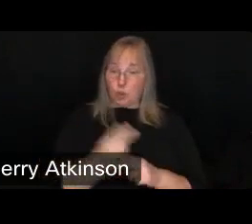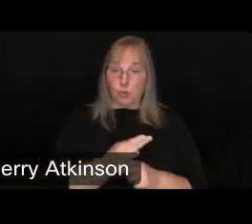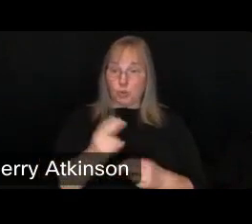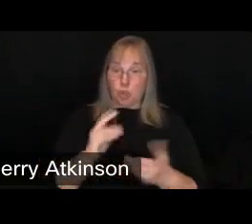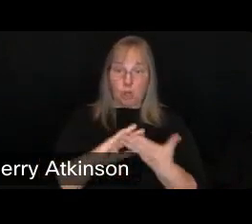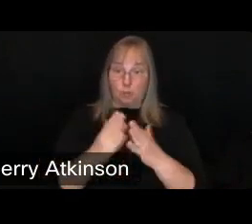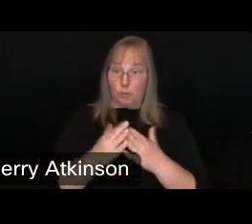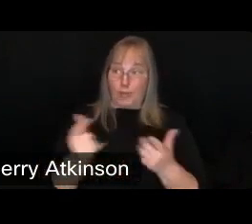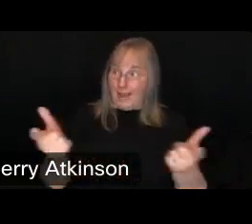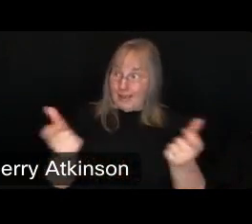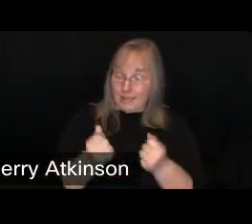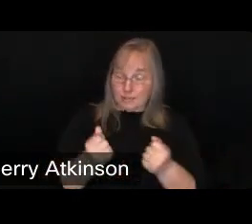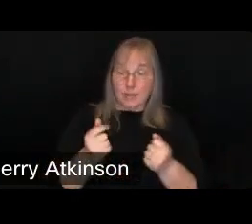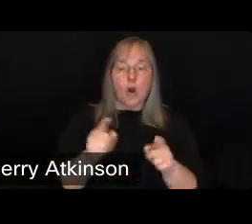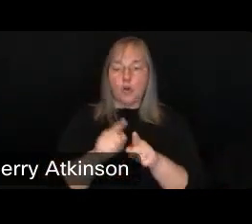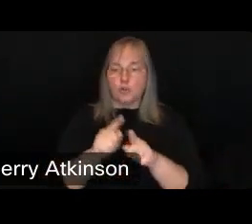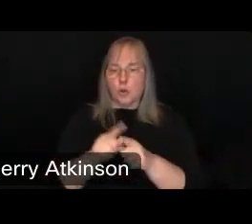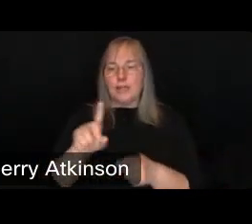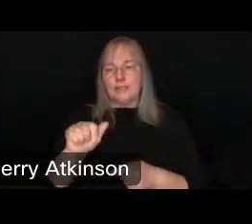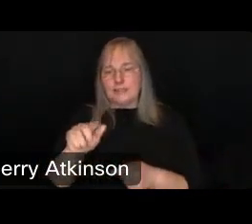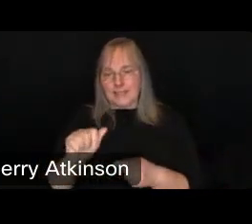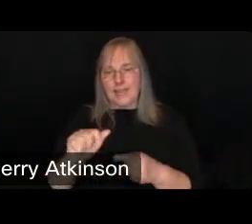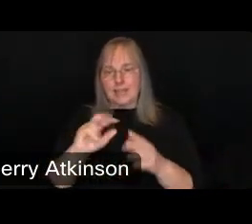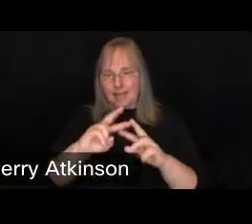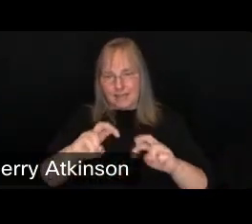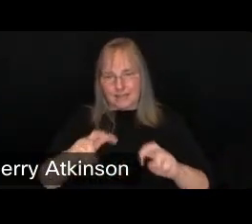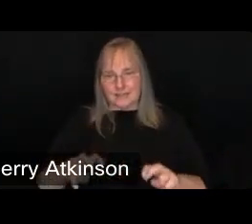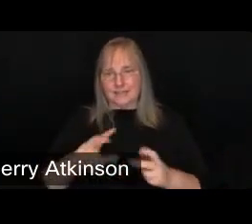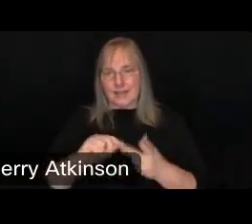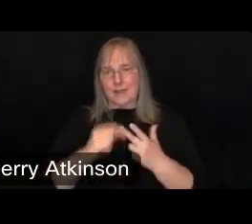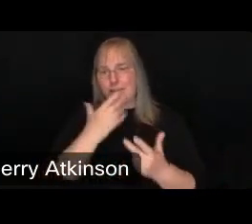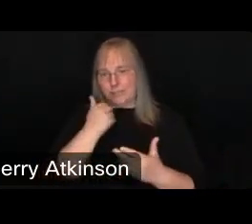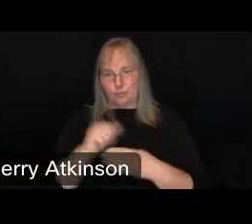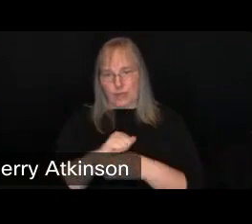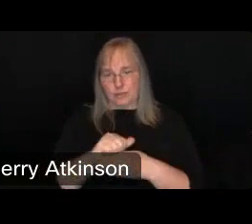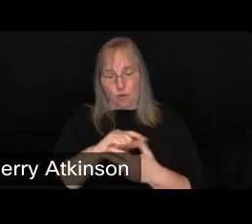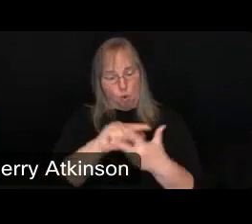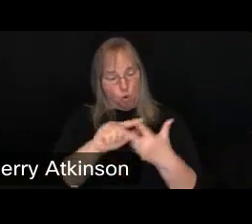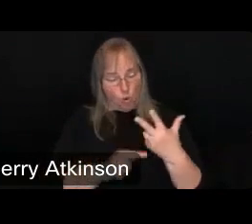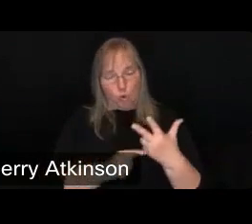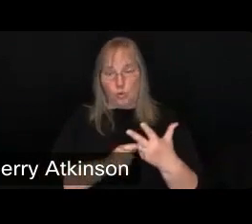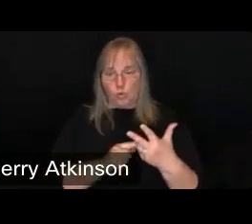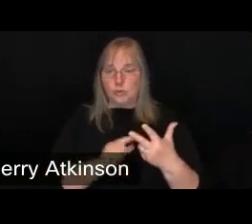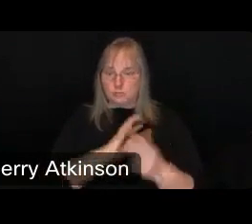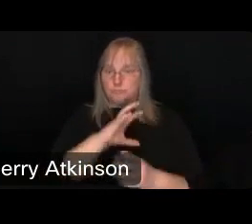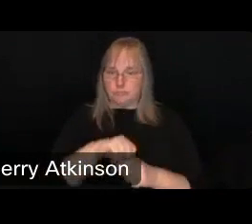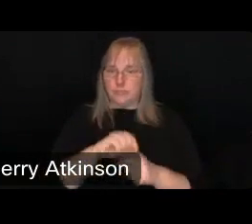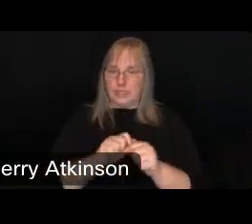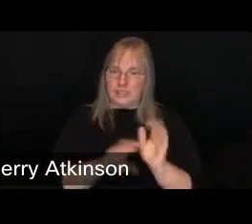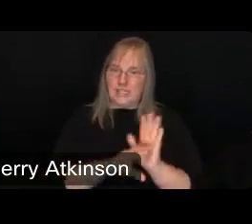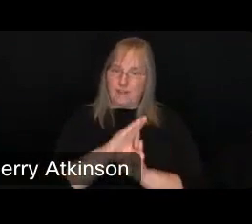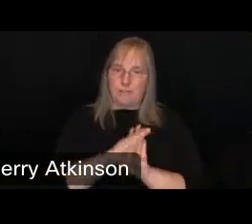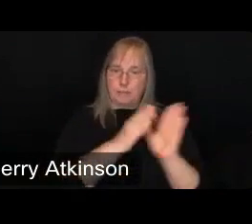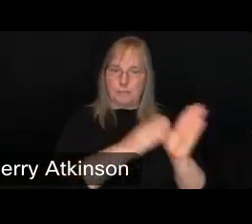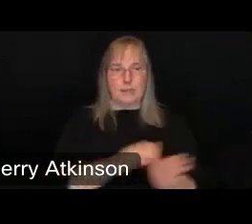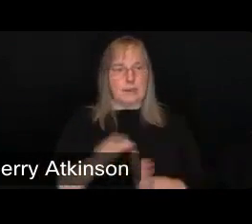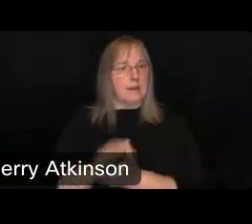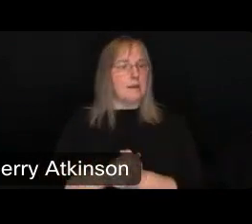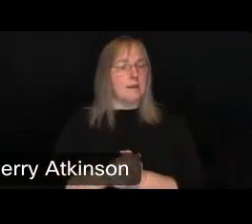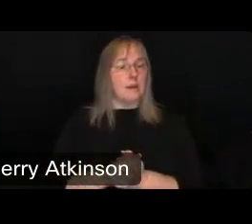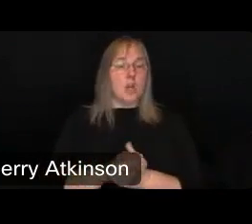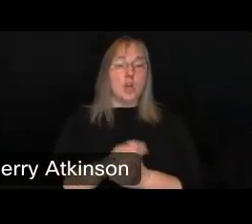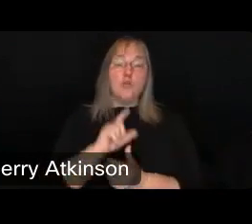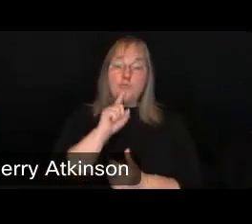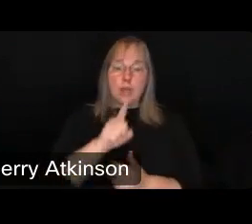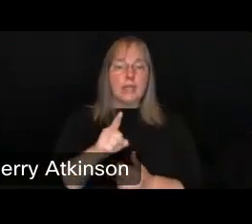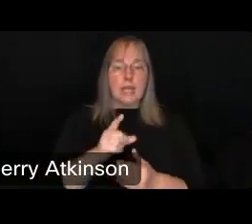there's also data analysis and best practices. So all of that goes into developing a plan. And really, where the end